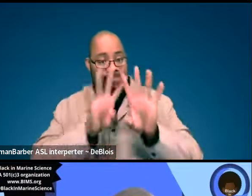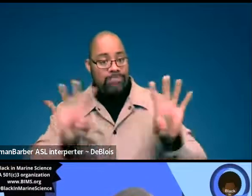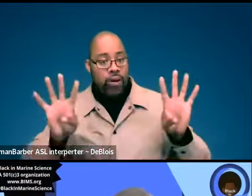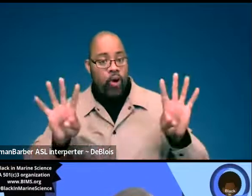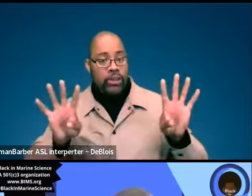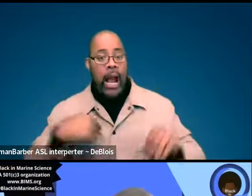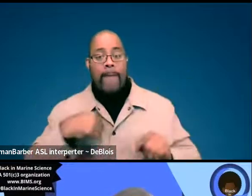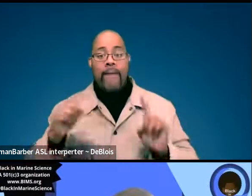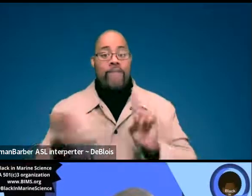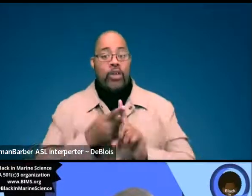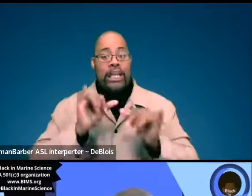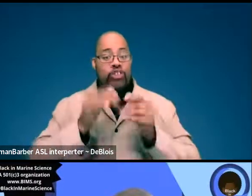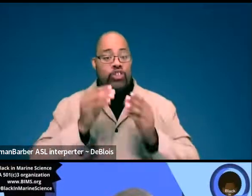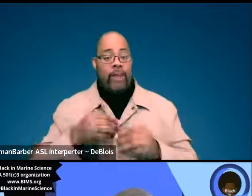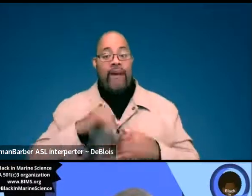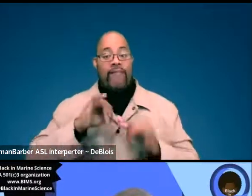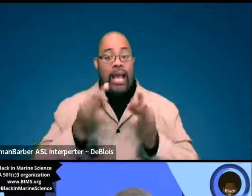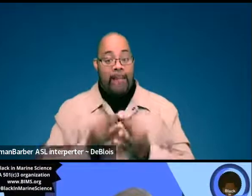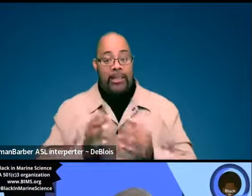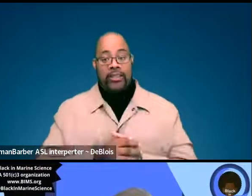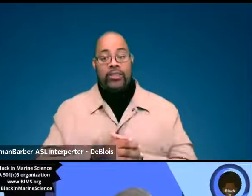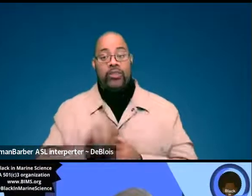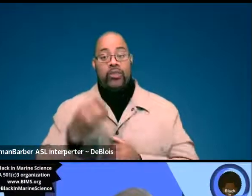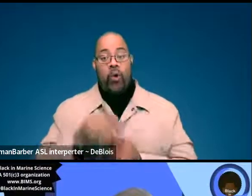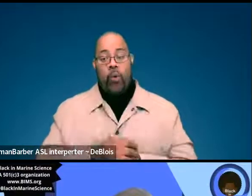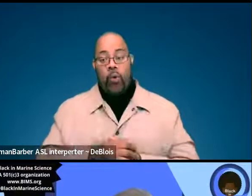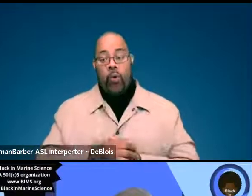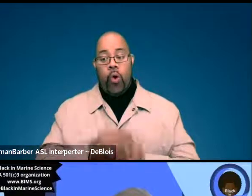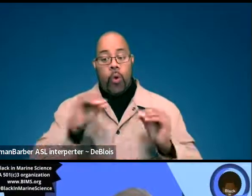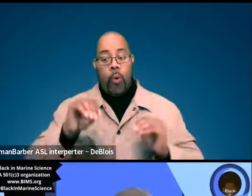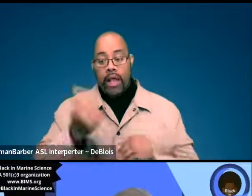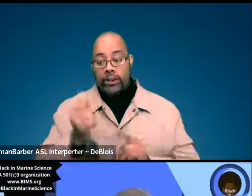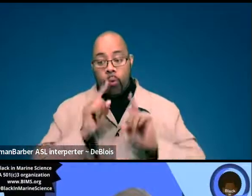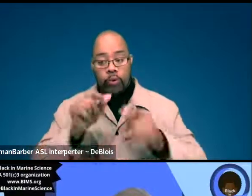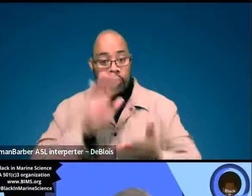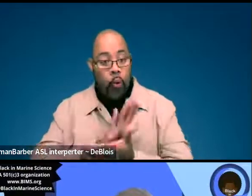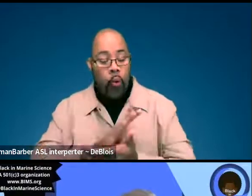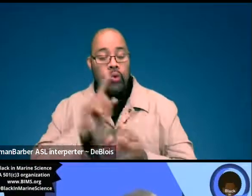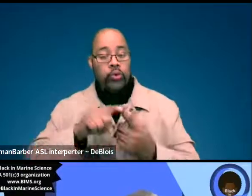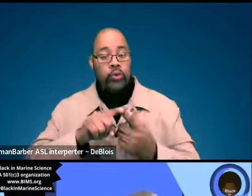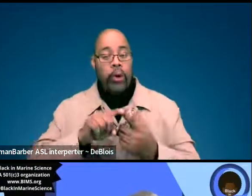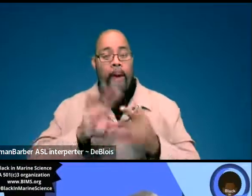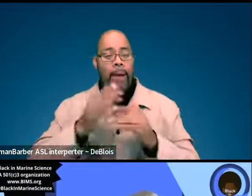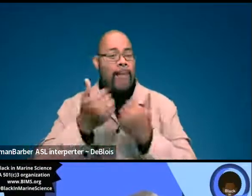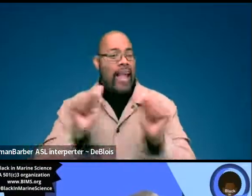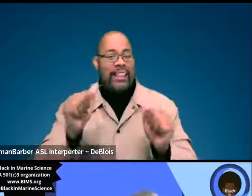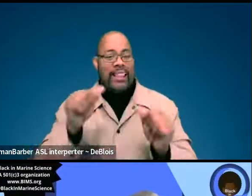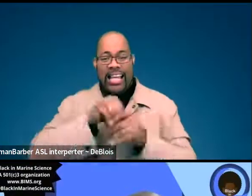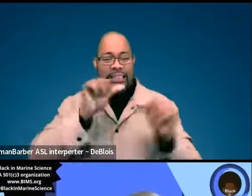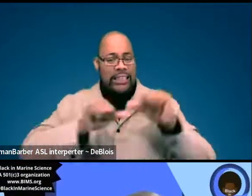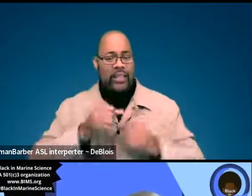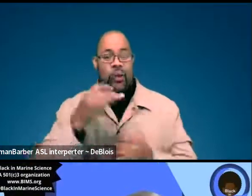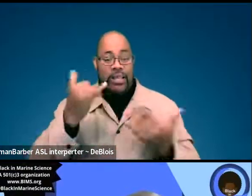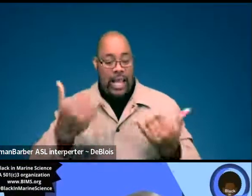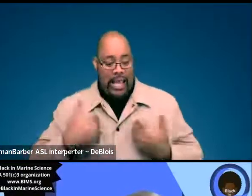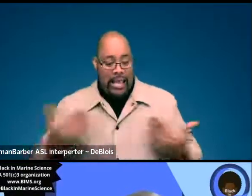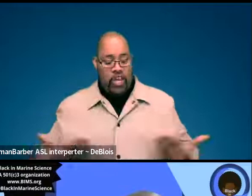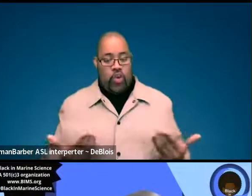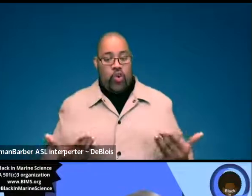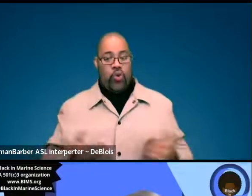am the first engineer in my family. So no one went to school to be anything in science. So here I am,